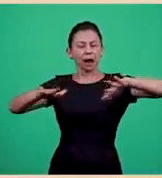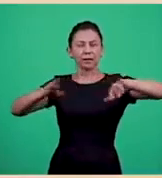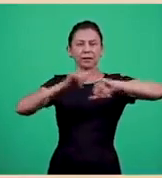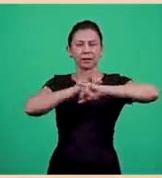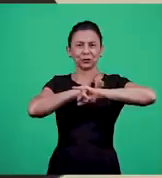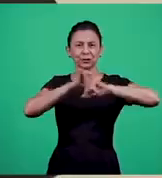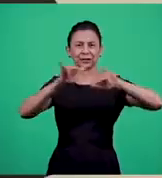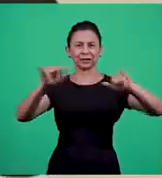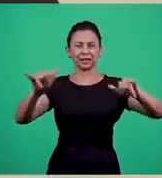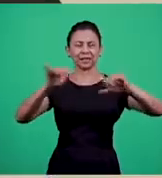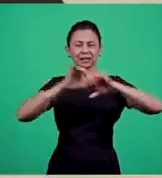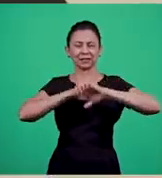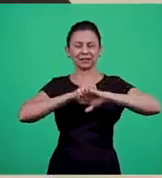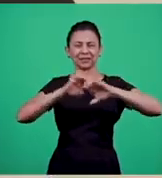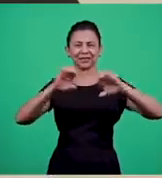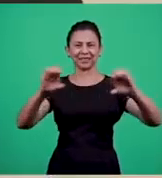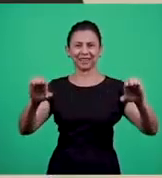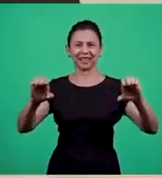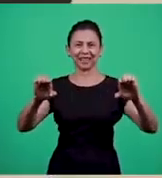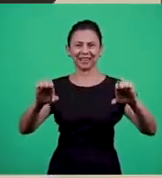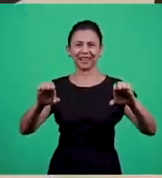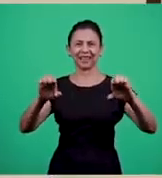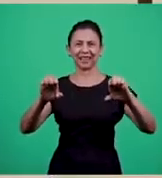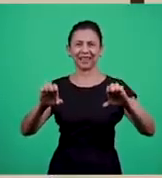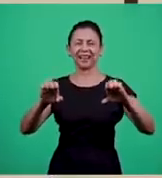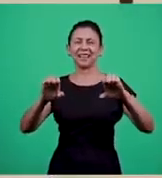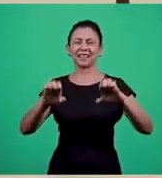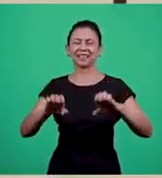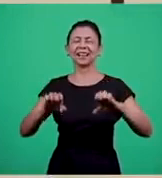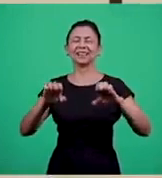that there is still room in His wings.